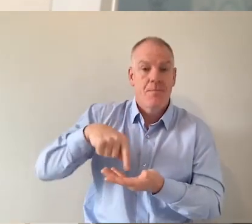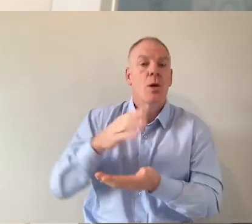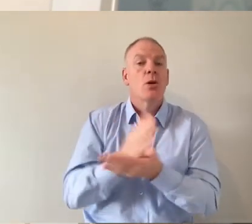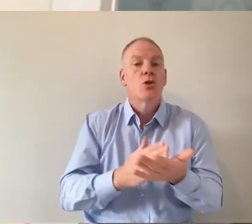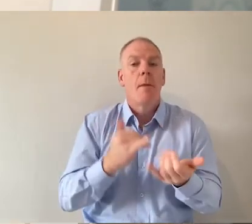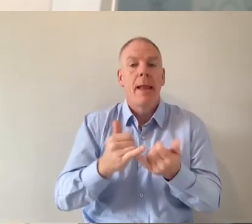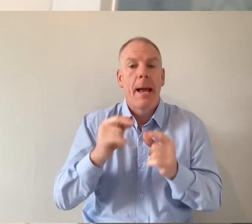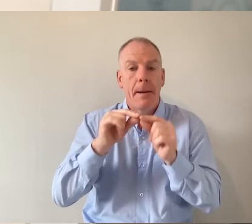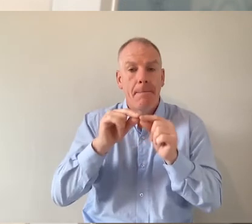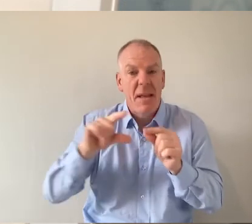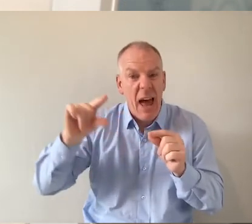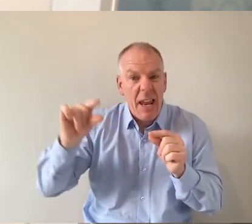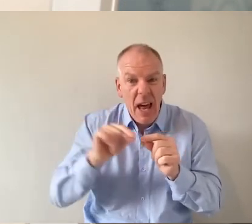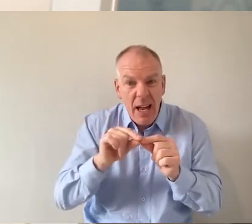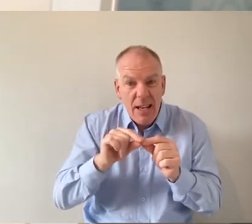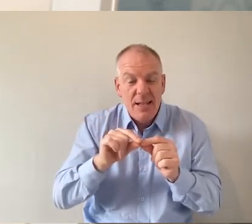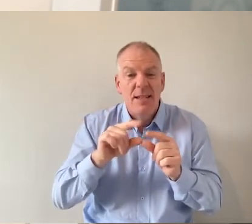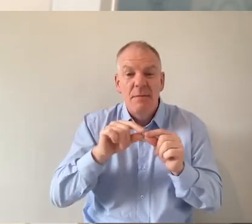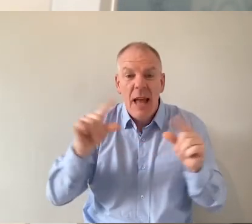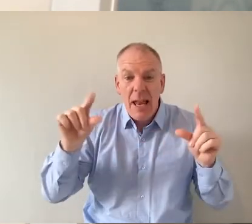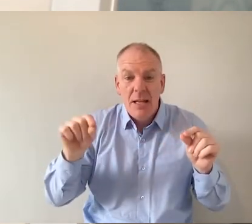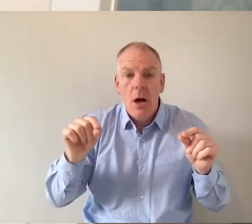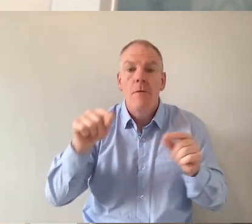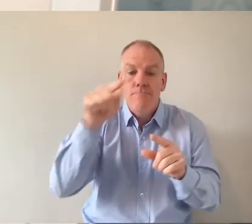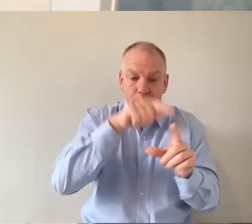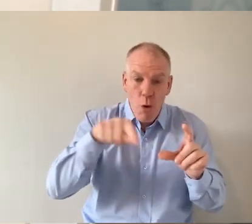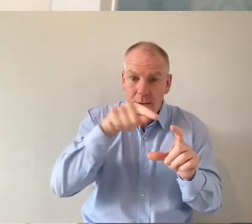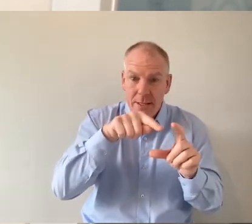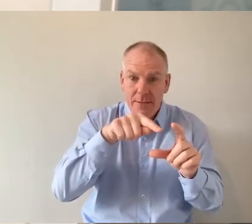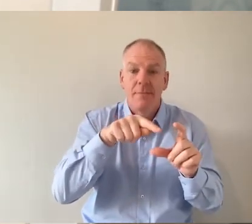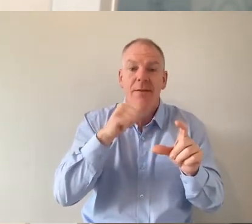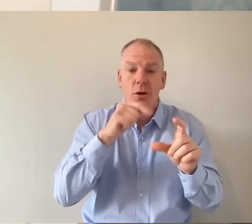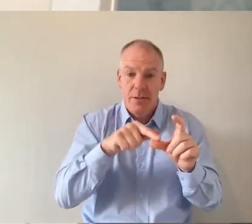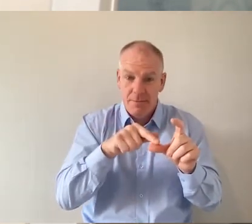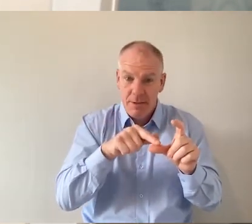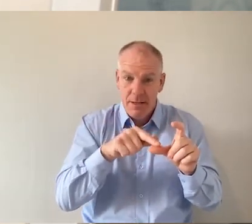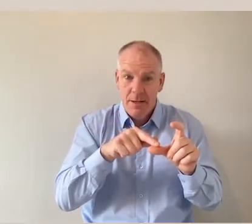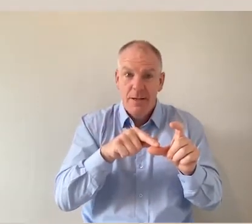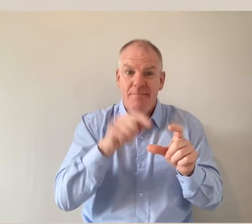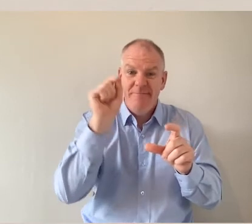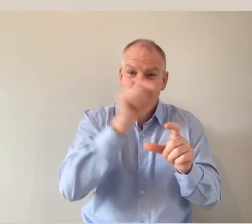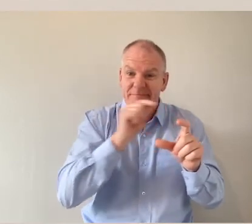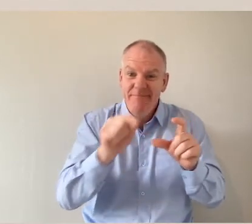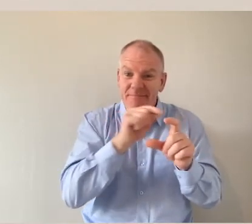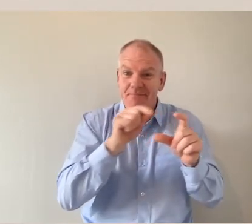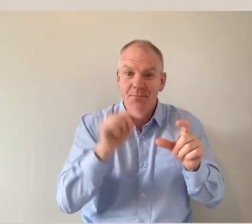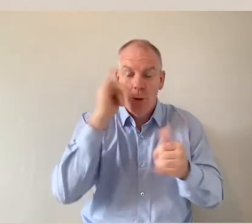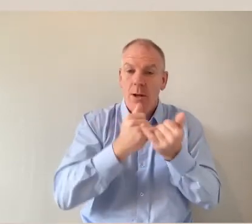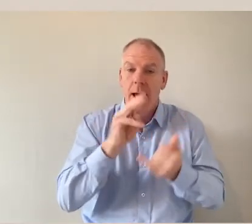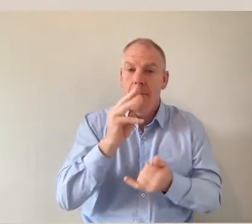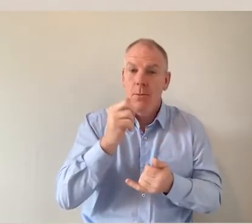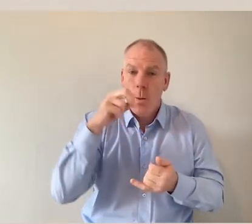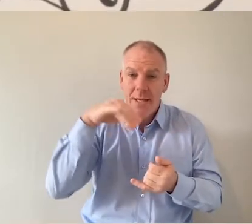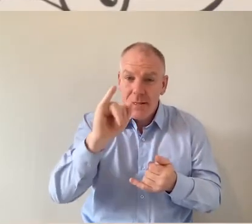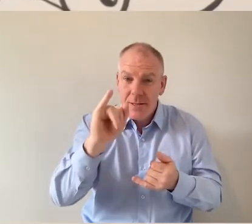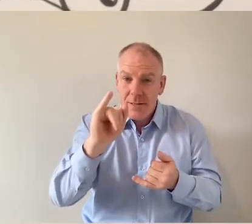people like banana on their pizza. So we will draw a slice of pepperoni for me. We'll put some dots on it so it looks like pepperoni.